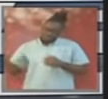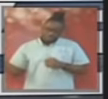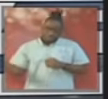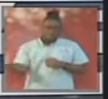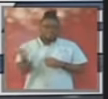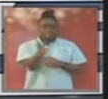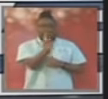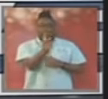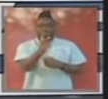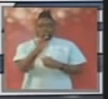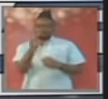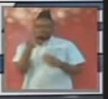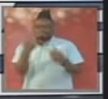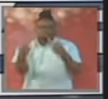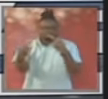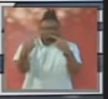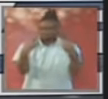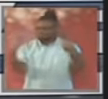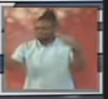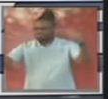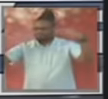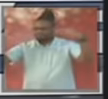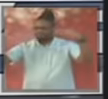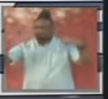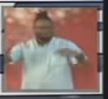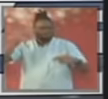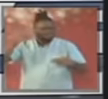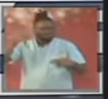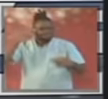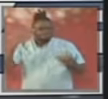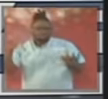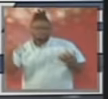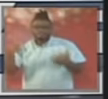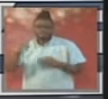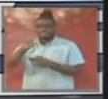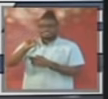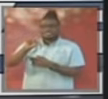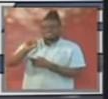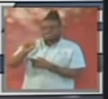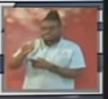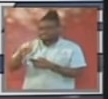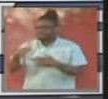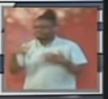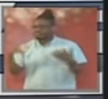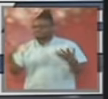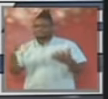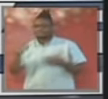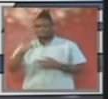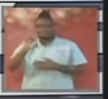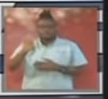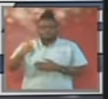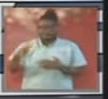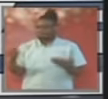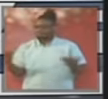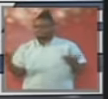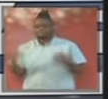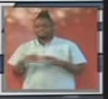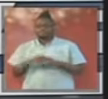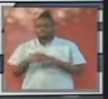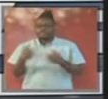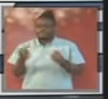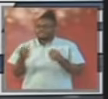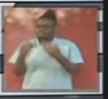us via social media and television or traditional media. In starting this morning, I would like to thank